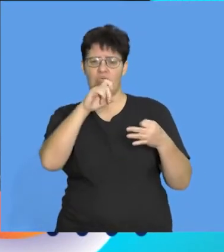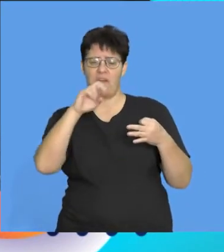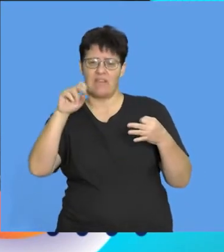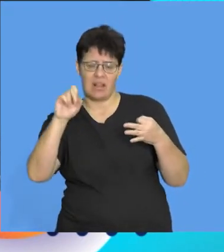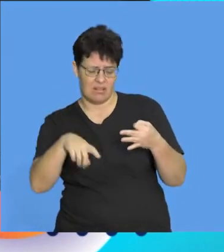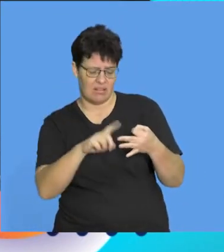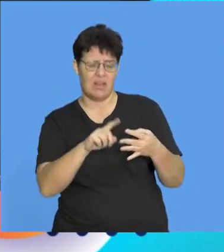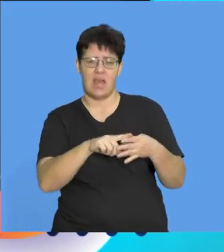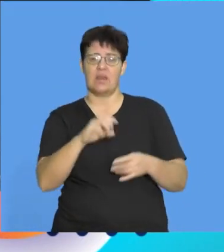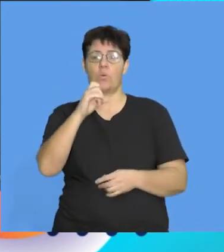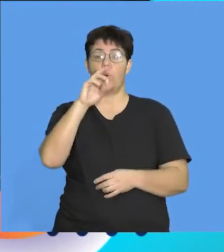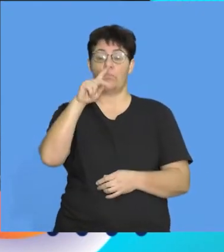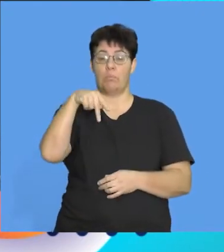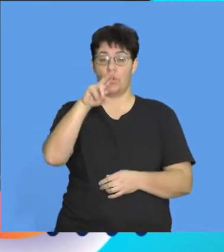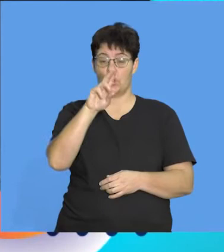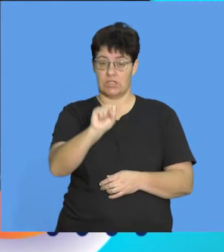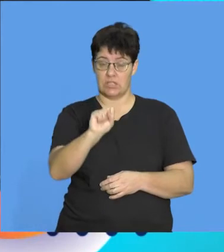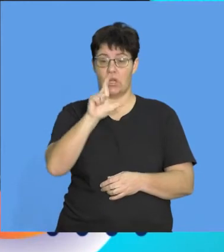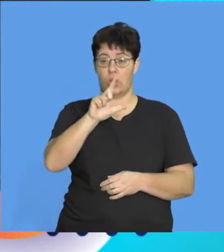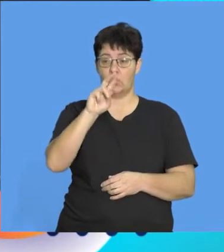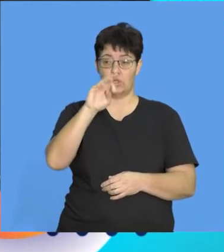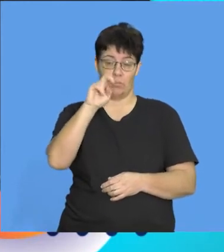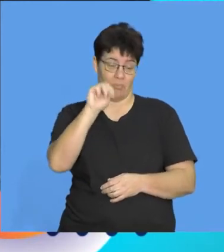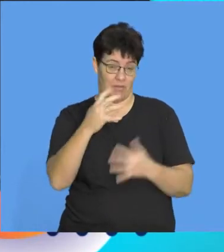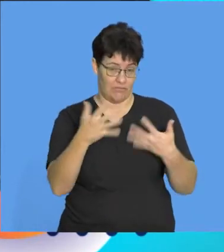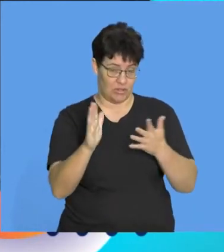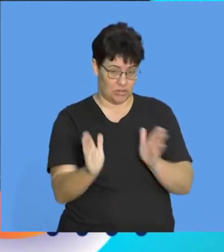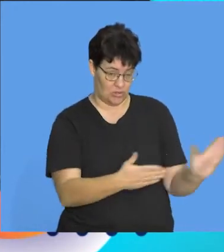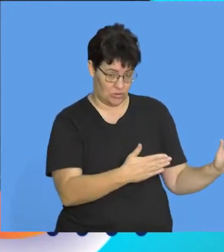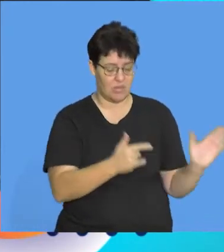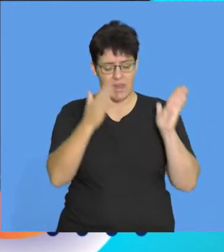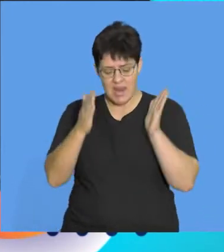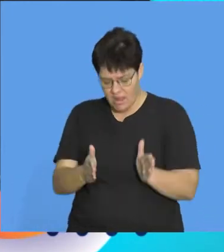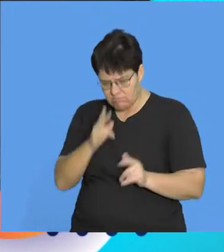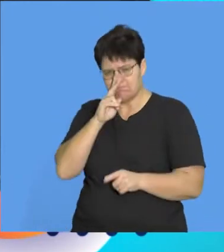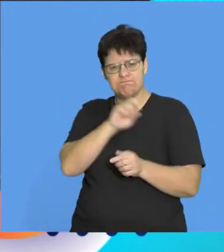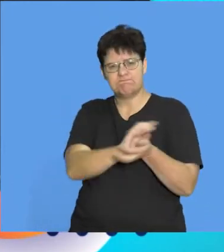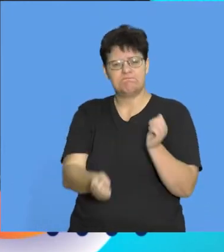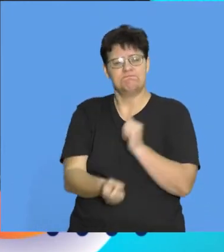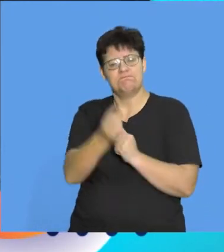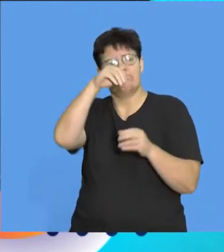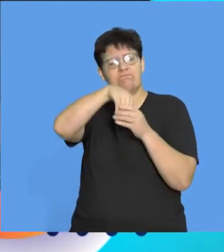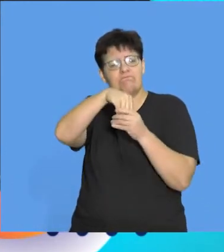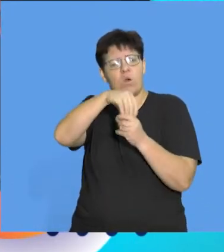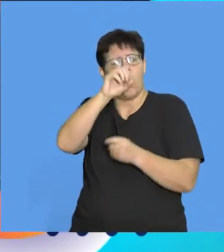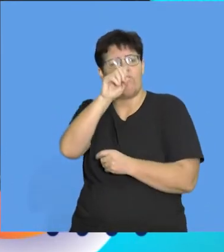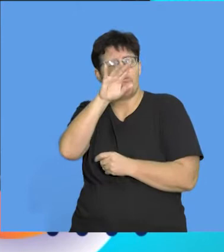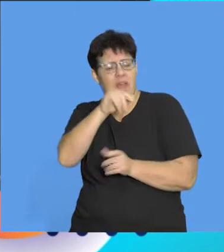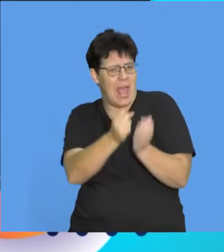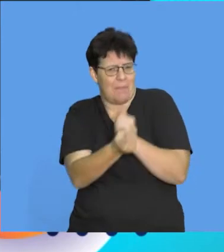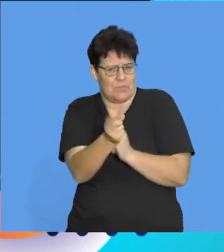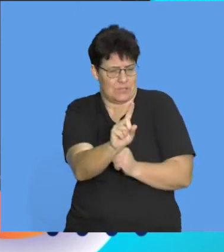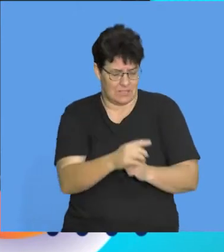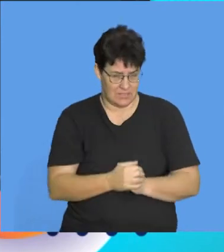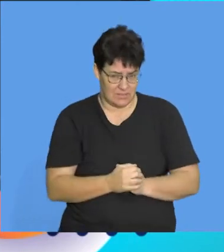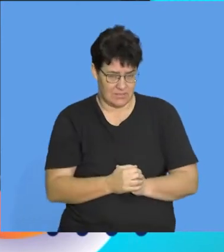well as the corpus luteum. We're going to try and spend some time now looking at the details of what happens within the ovary. We're also going to look at